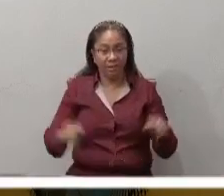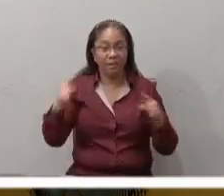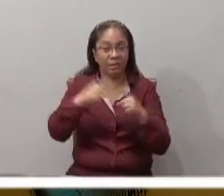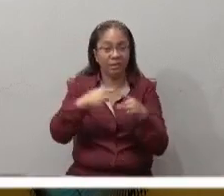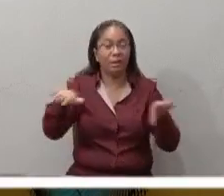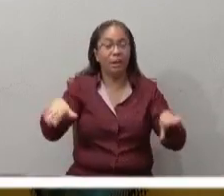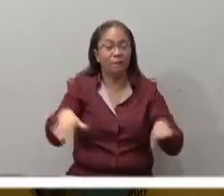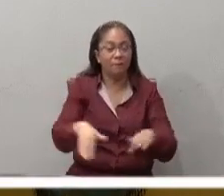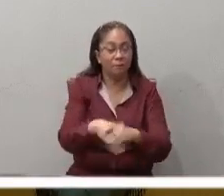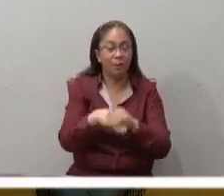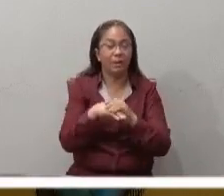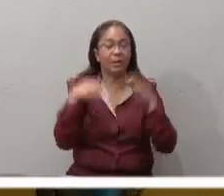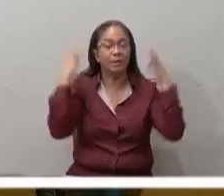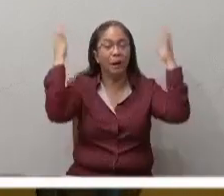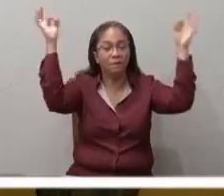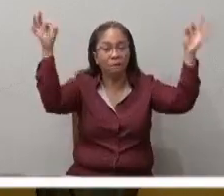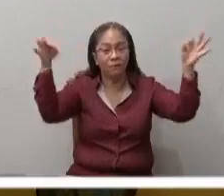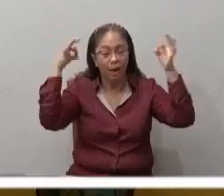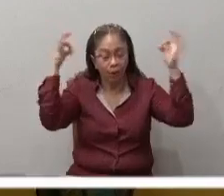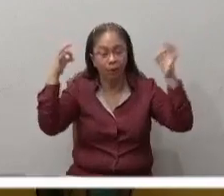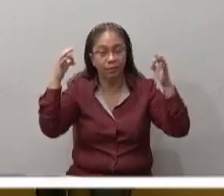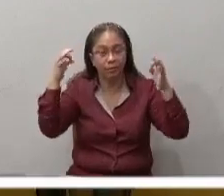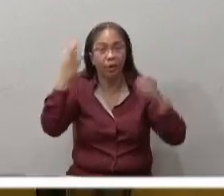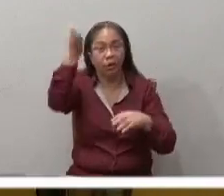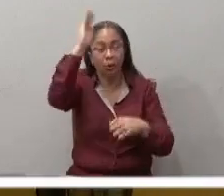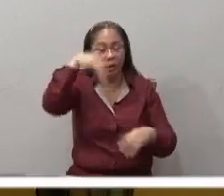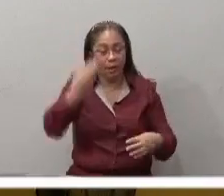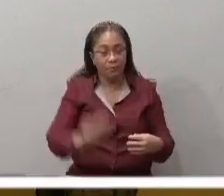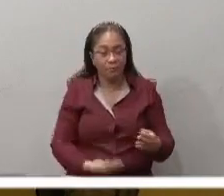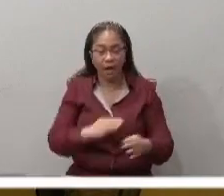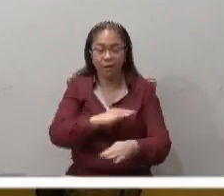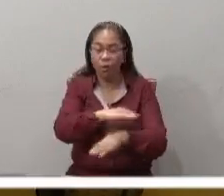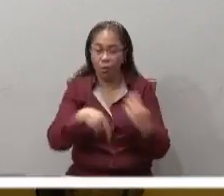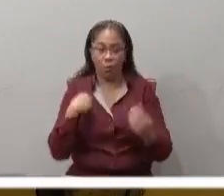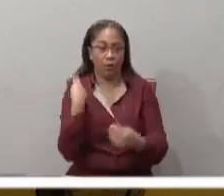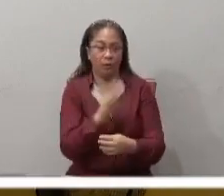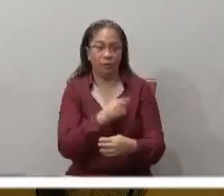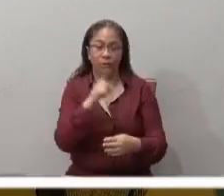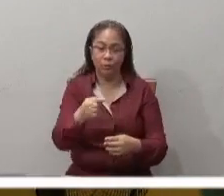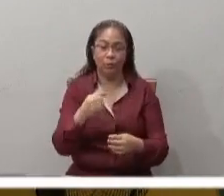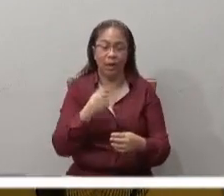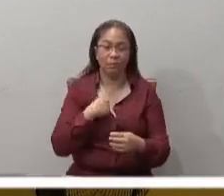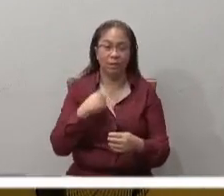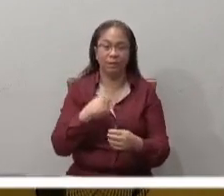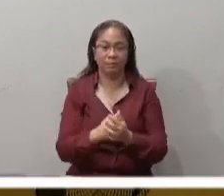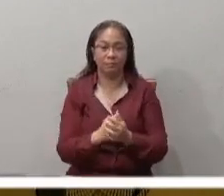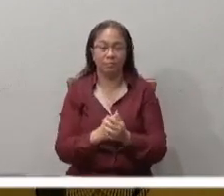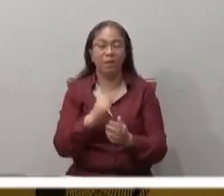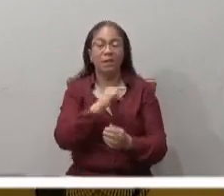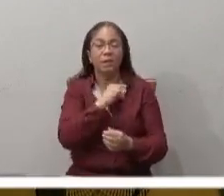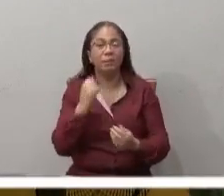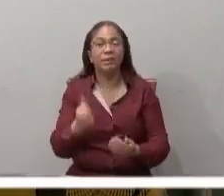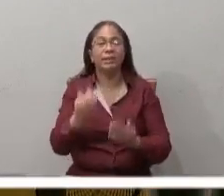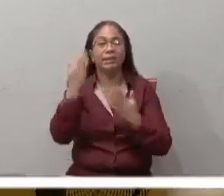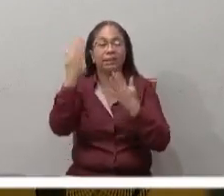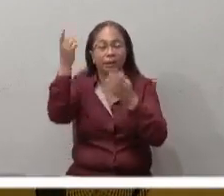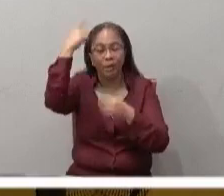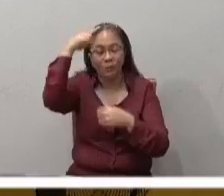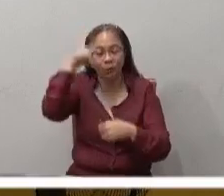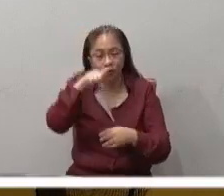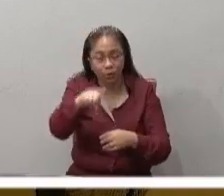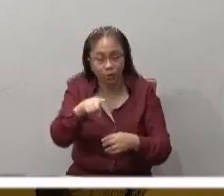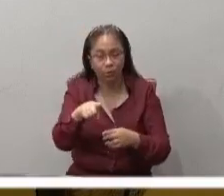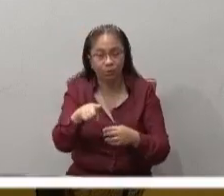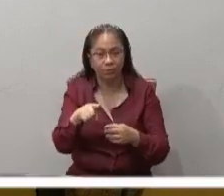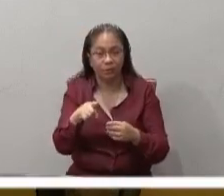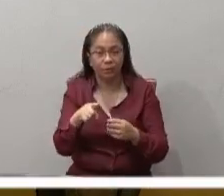it. It is a sacrificial banquet, including a priest who's sacrificing on your behalf to God.